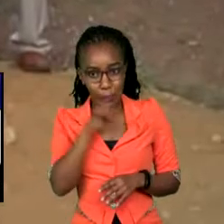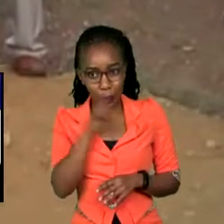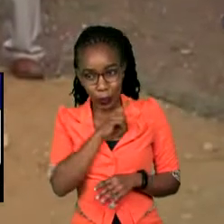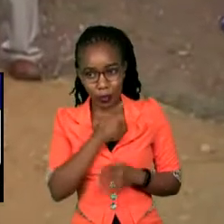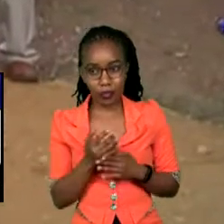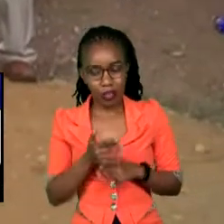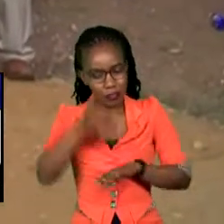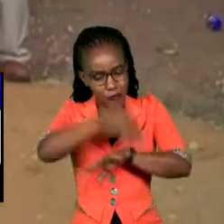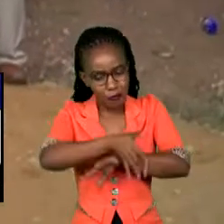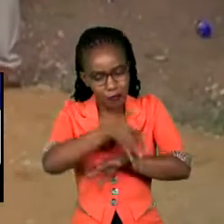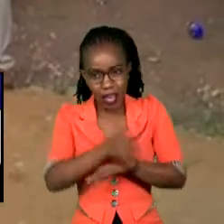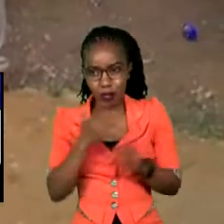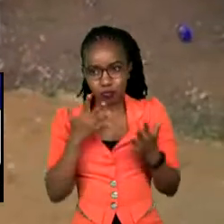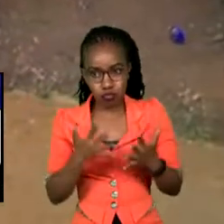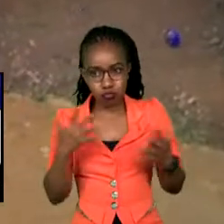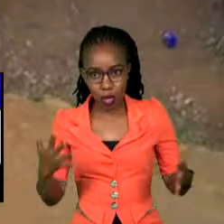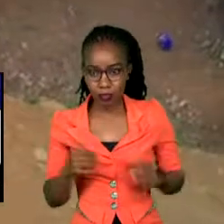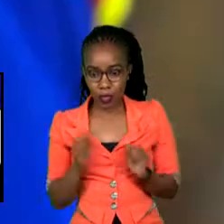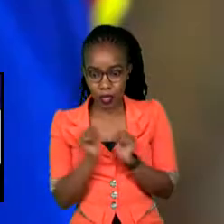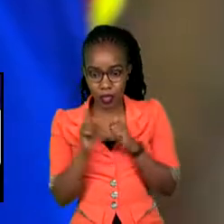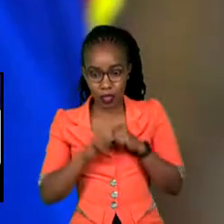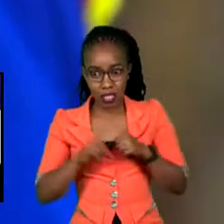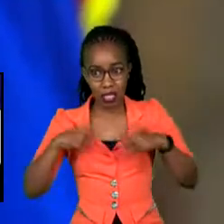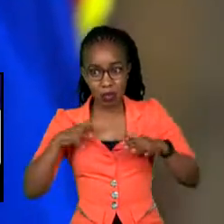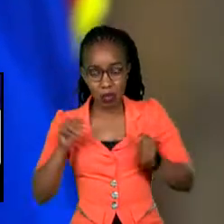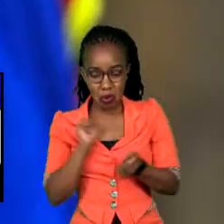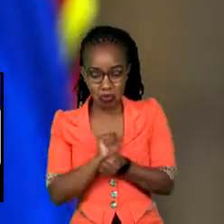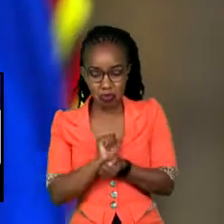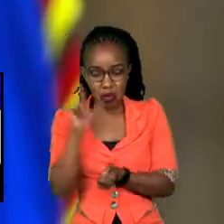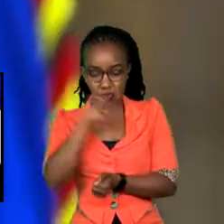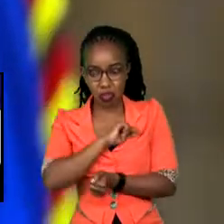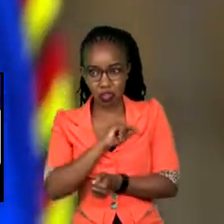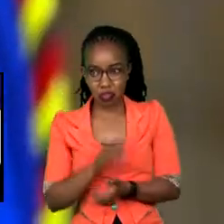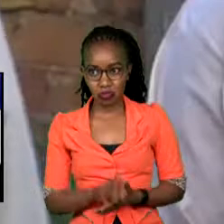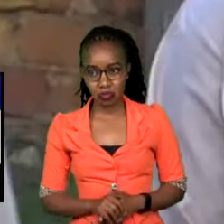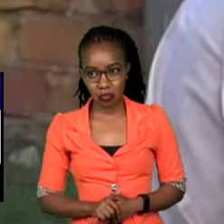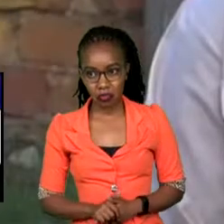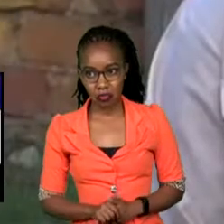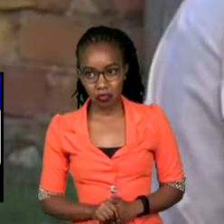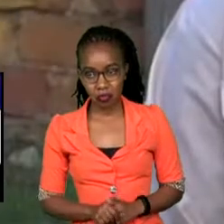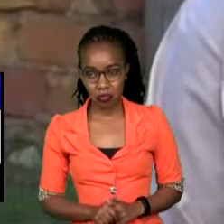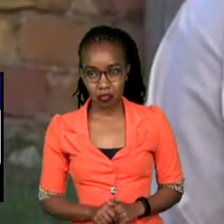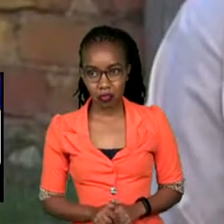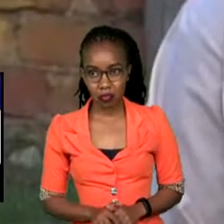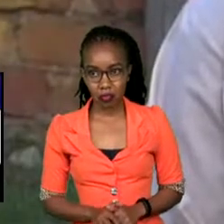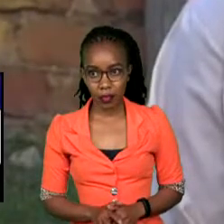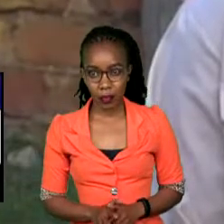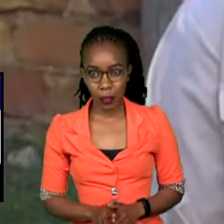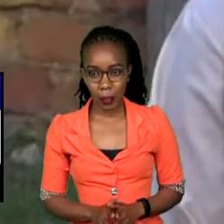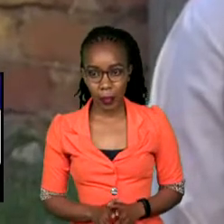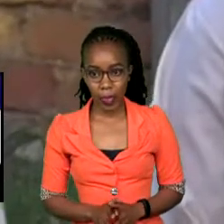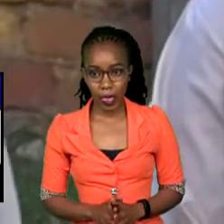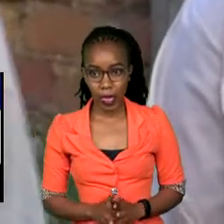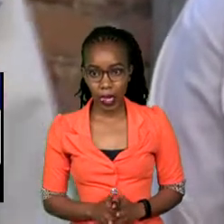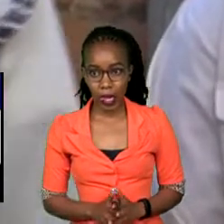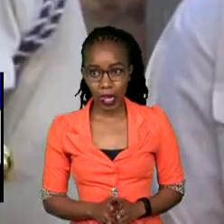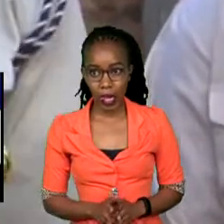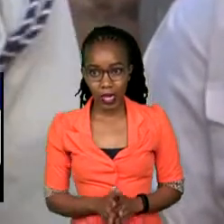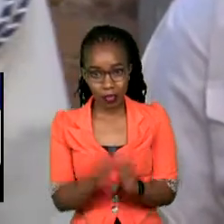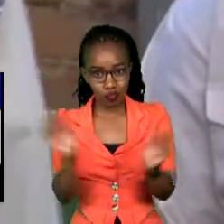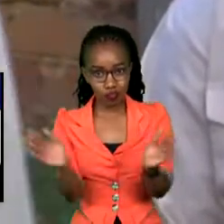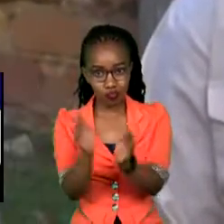against counterfeit goods, with 16 people arrested for the same. Upon the residents to